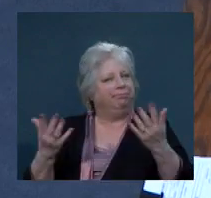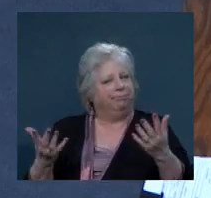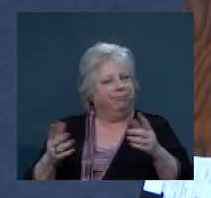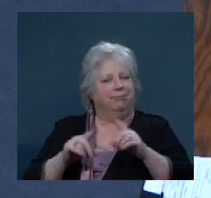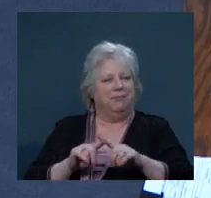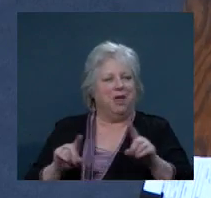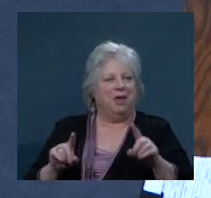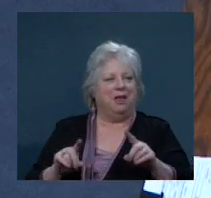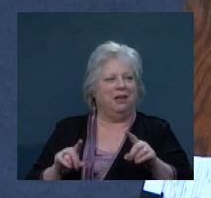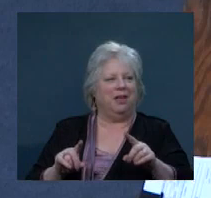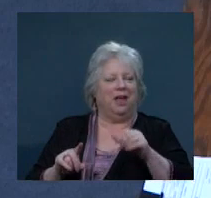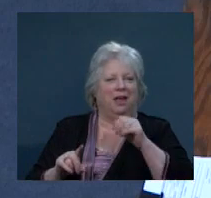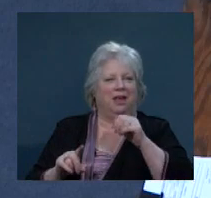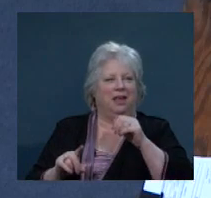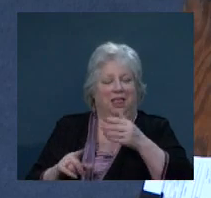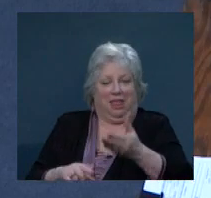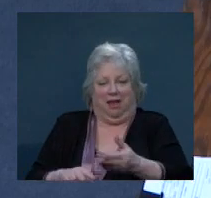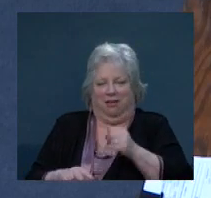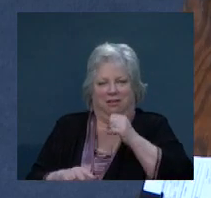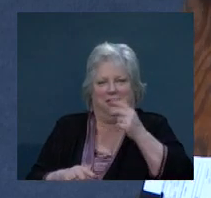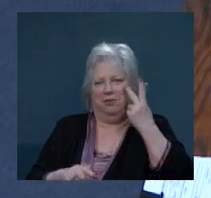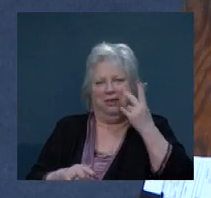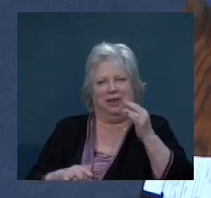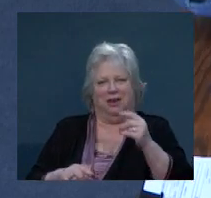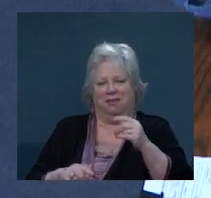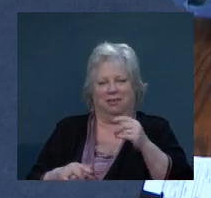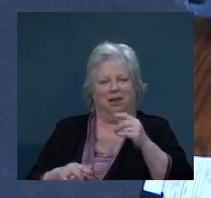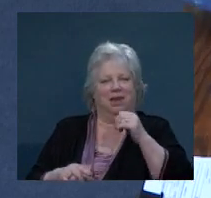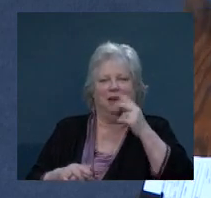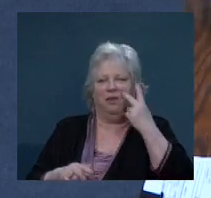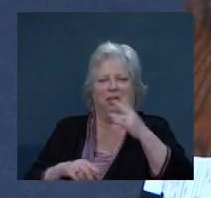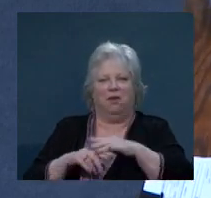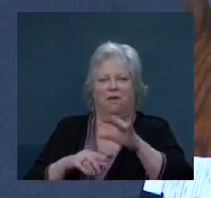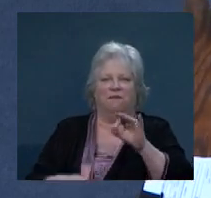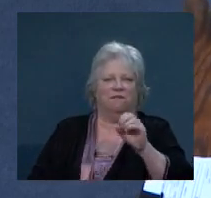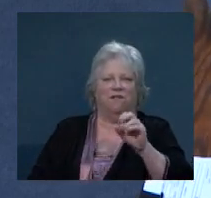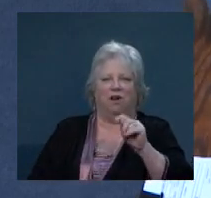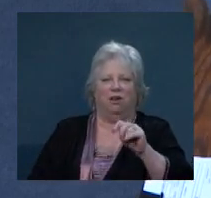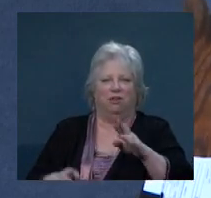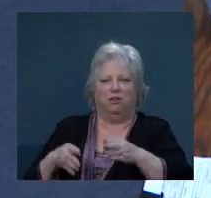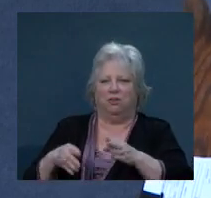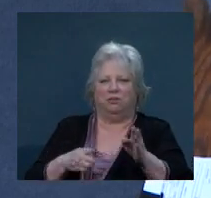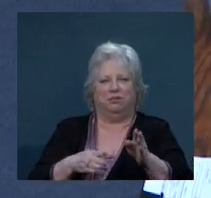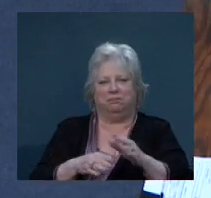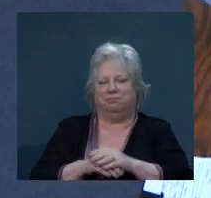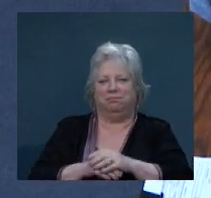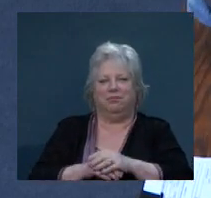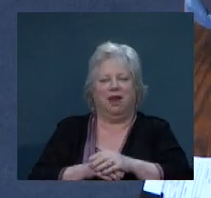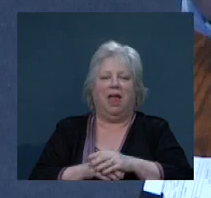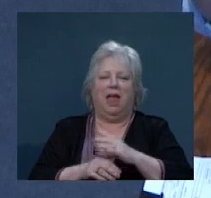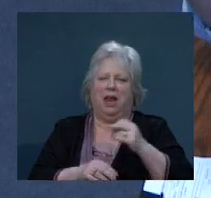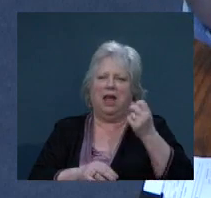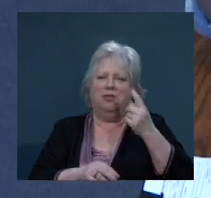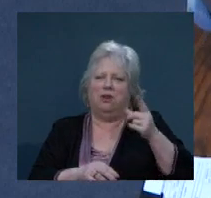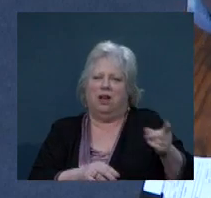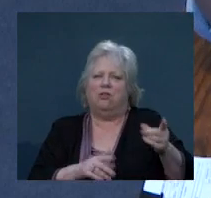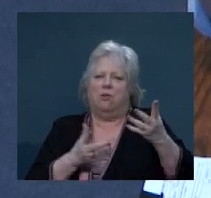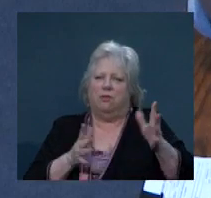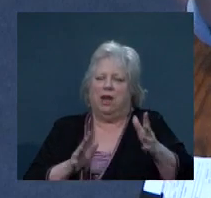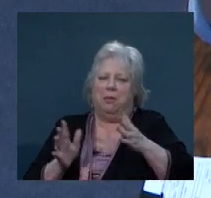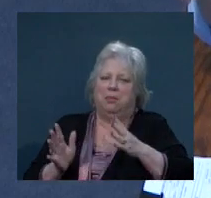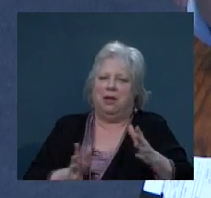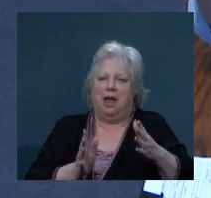But there, I don't see it. I just don't see it. I don't see it on Foster. And from what I understand, he's already planning